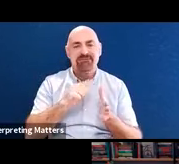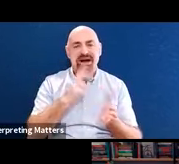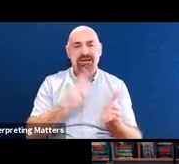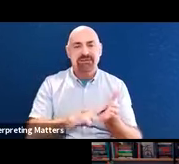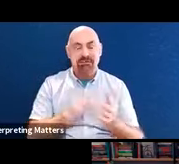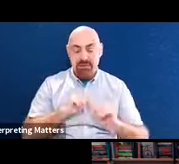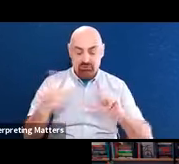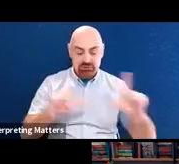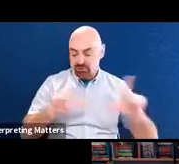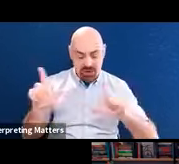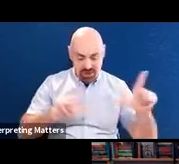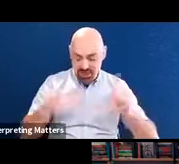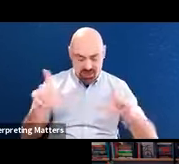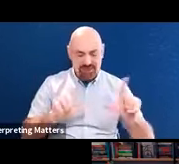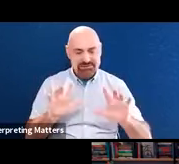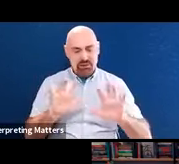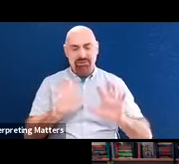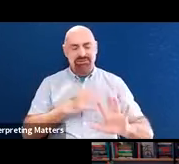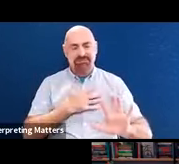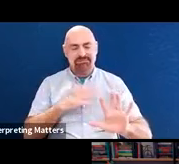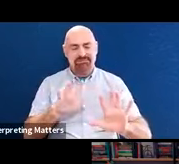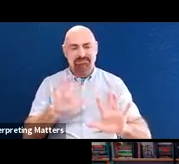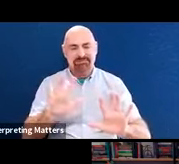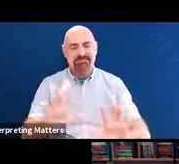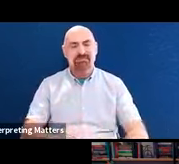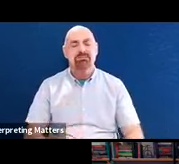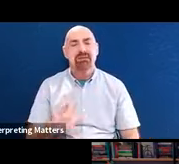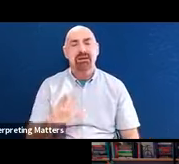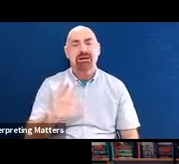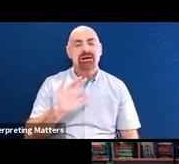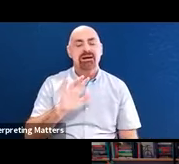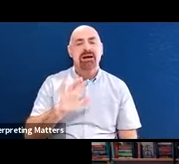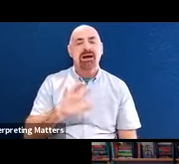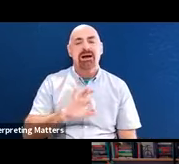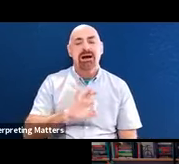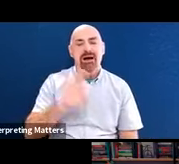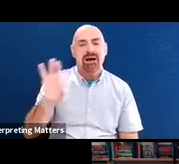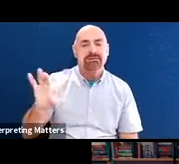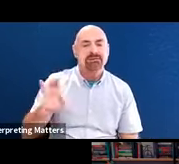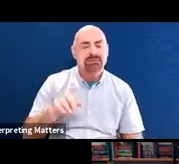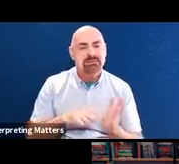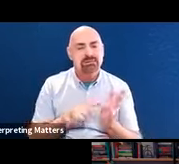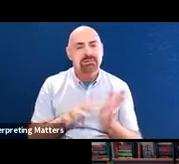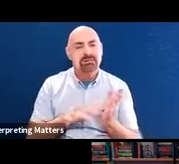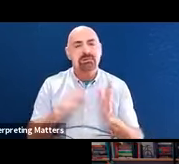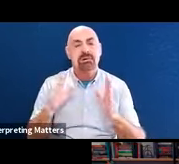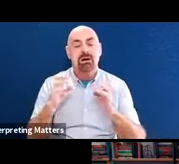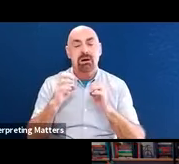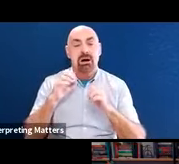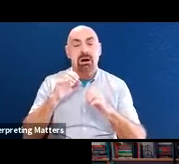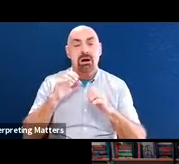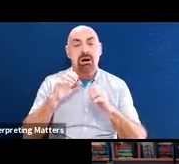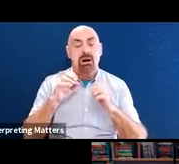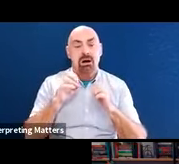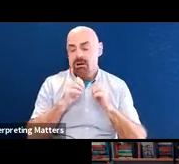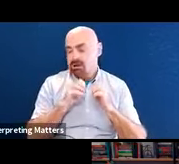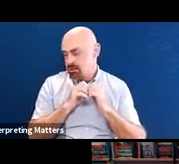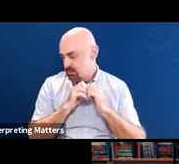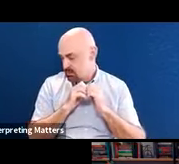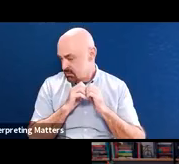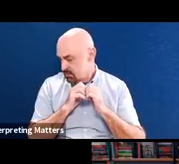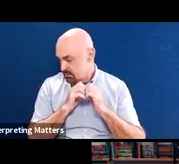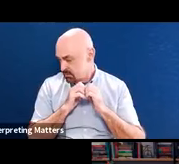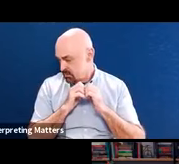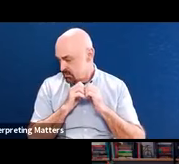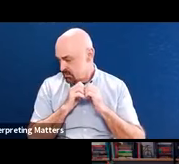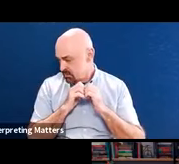so I'm losing the questions. Stefan Wirtz, why would Boeing Corporation move production to Charlotte and not the